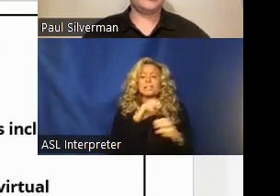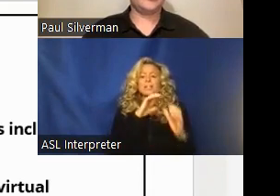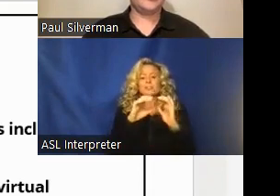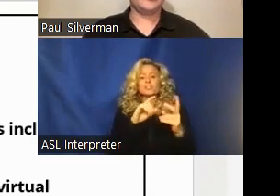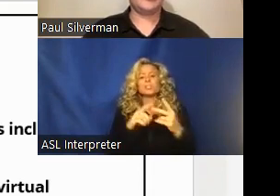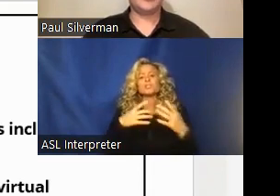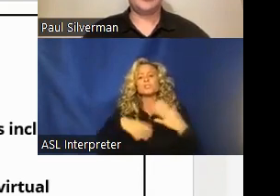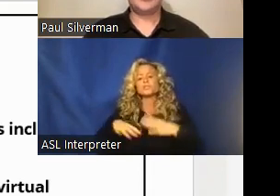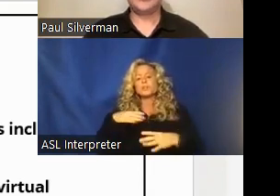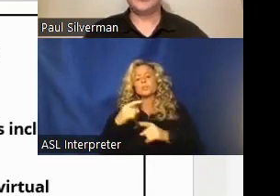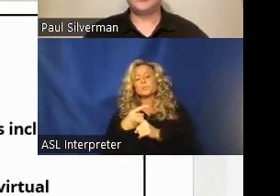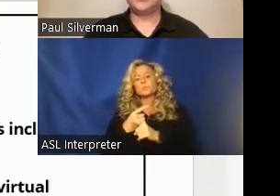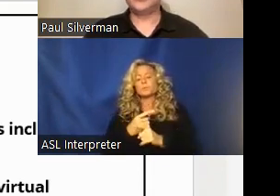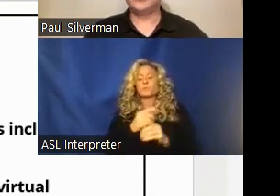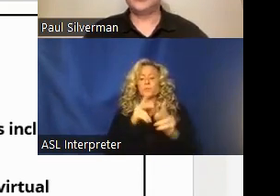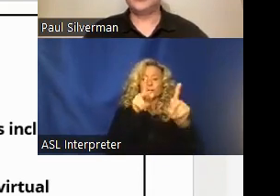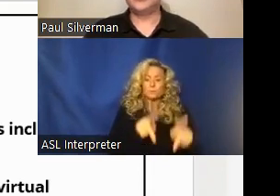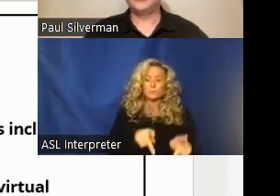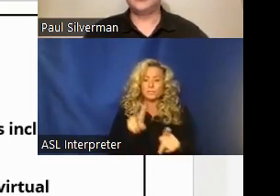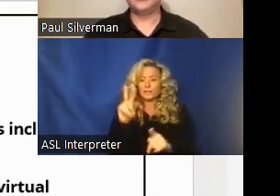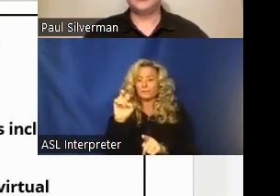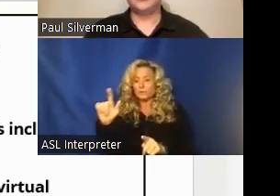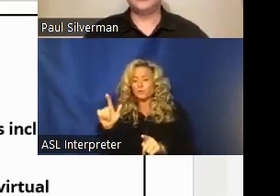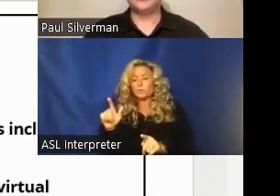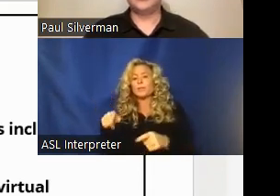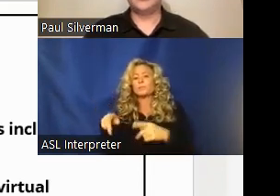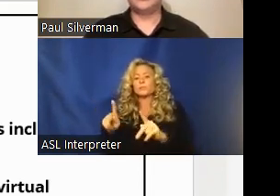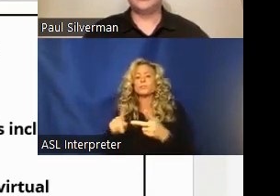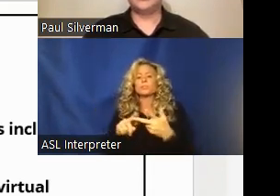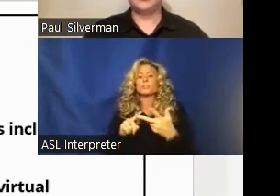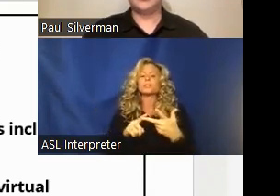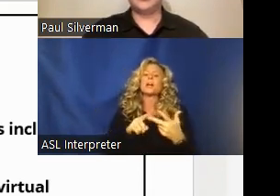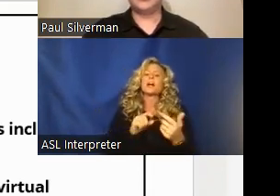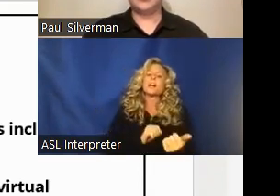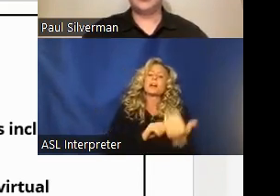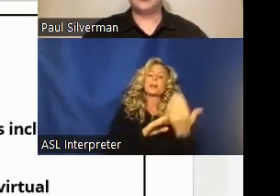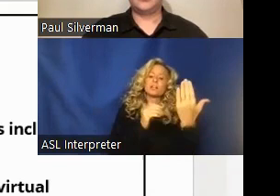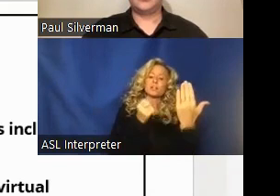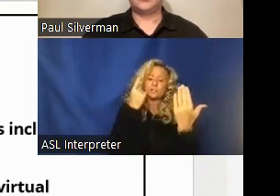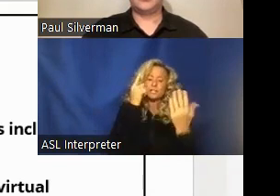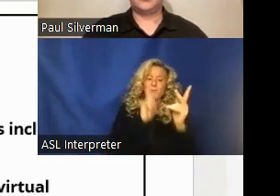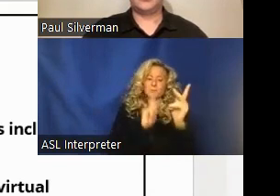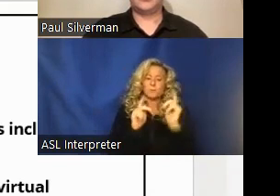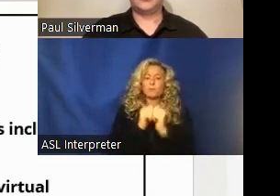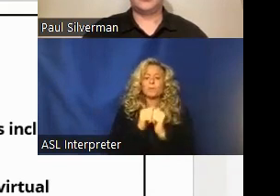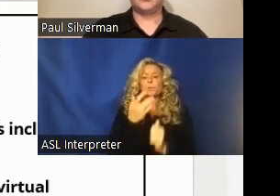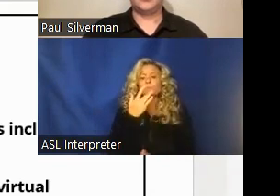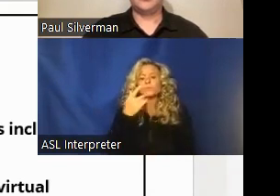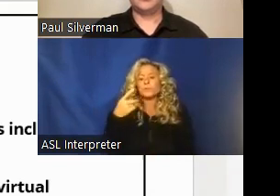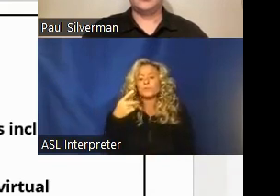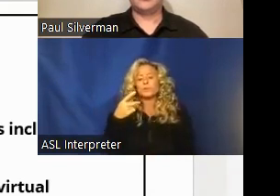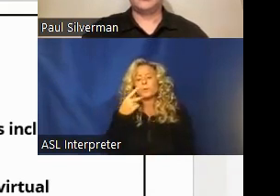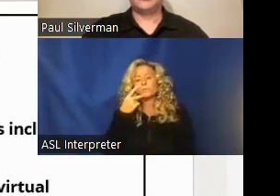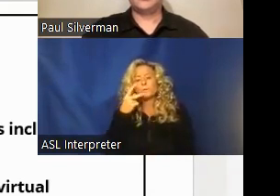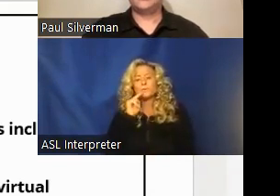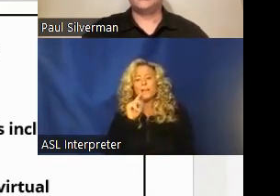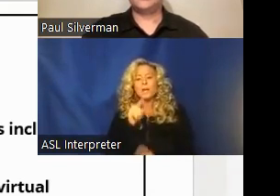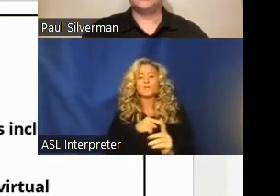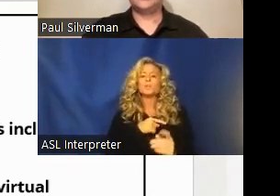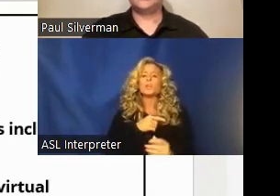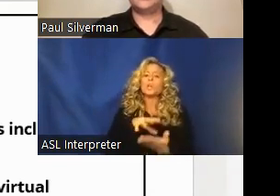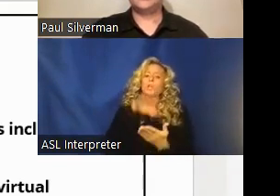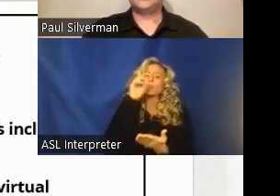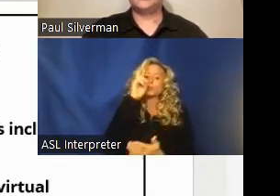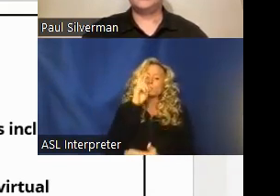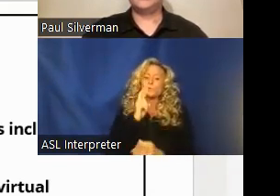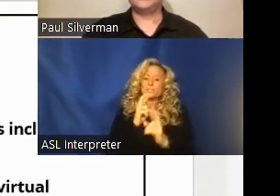virtual opportunities, understand how to address people with their preferred pronoun, learn to respect someone's opinion, even if it's not an